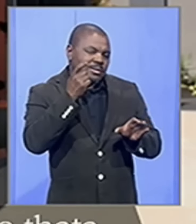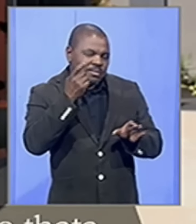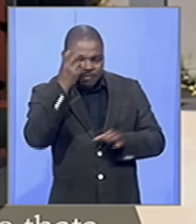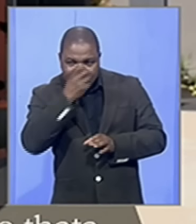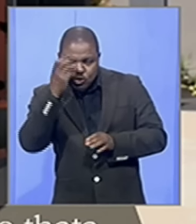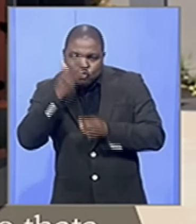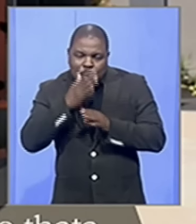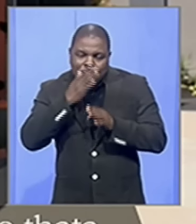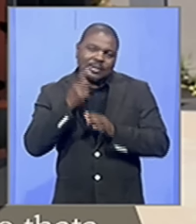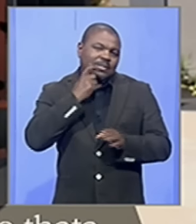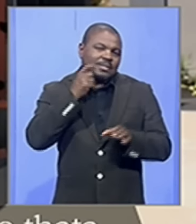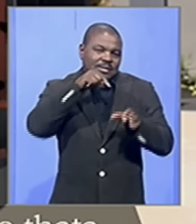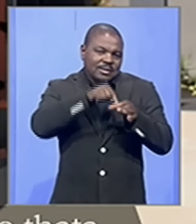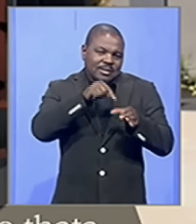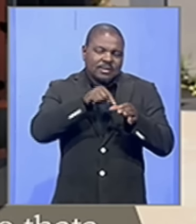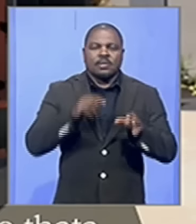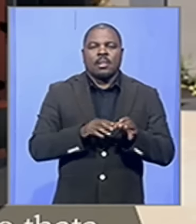They will not look for